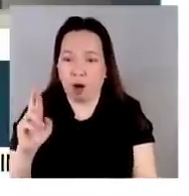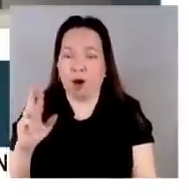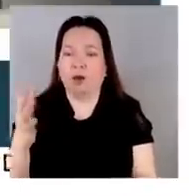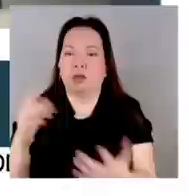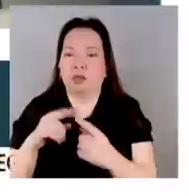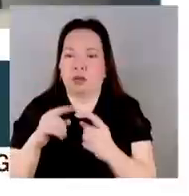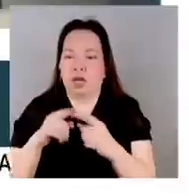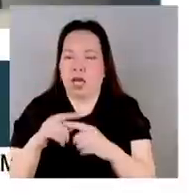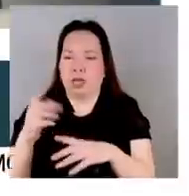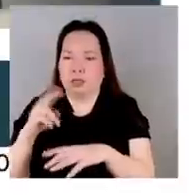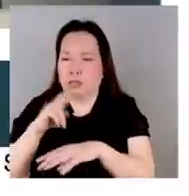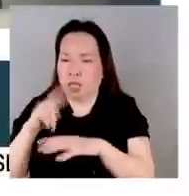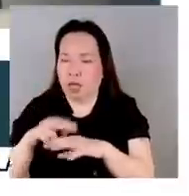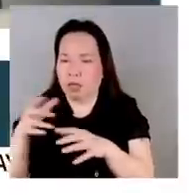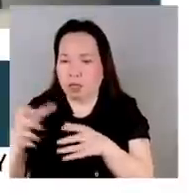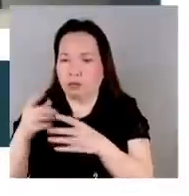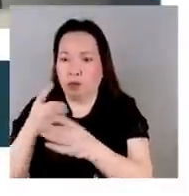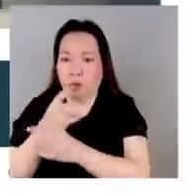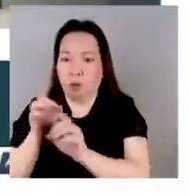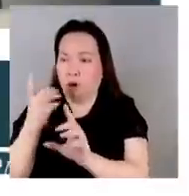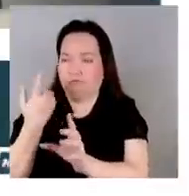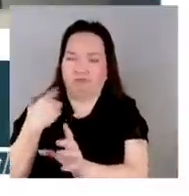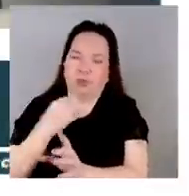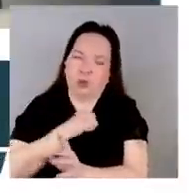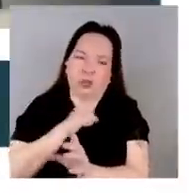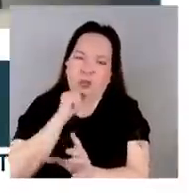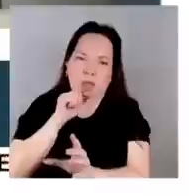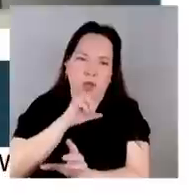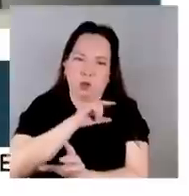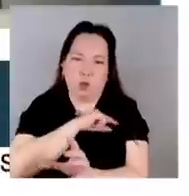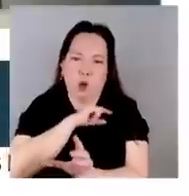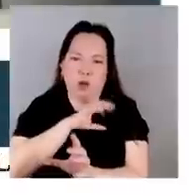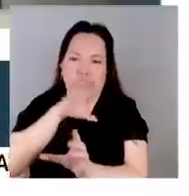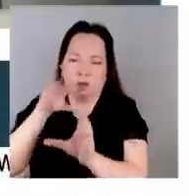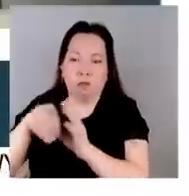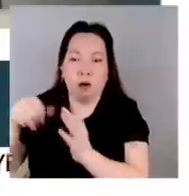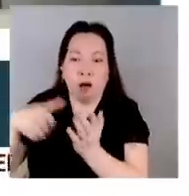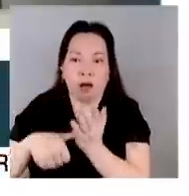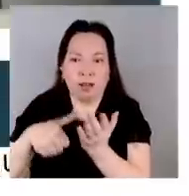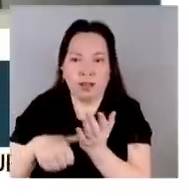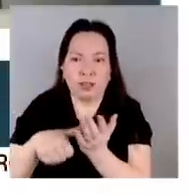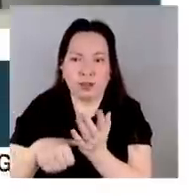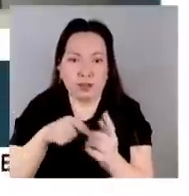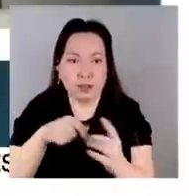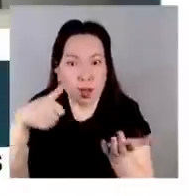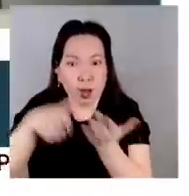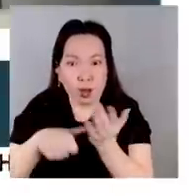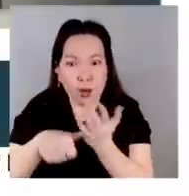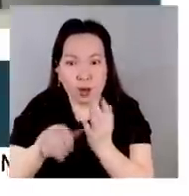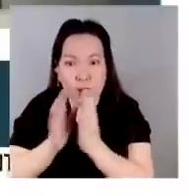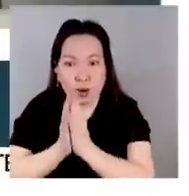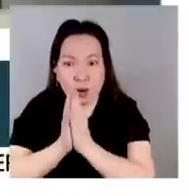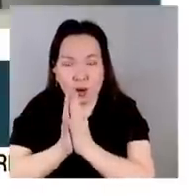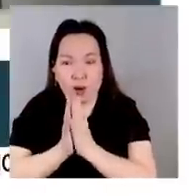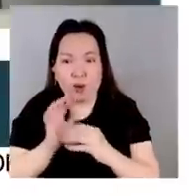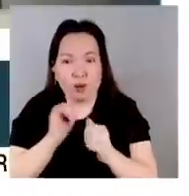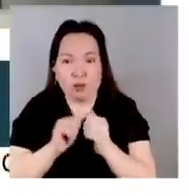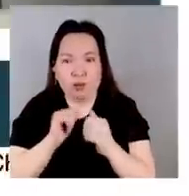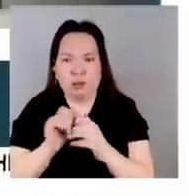Democracy, was recently disqualified from participating in upcoming elections. I mean, those elections are going to be an